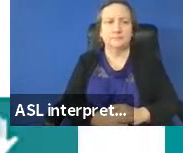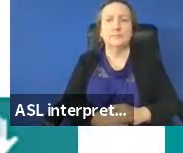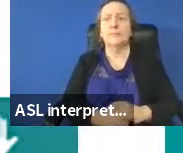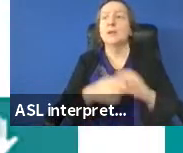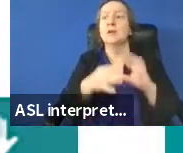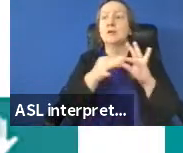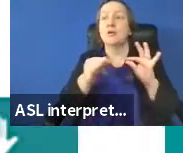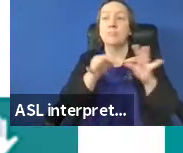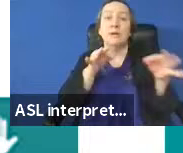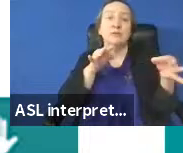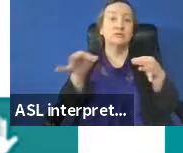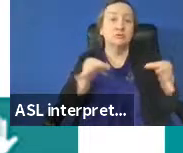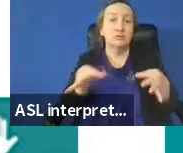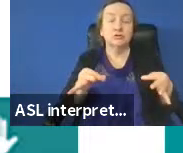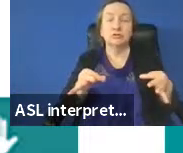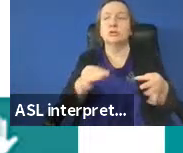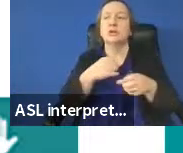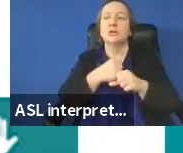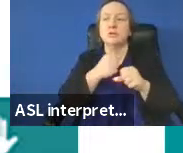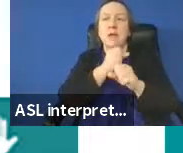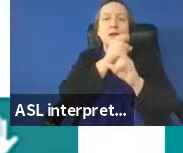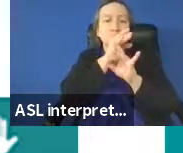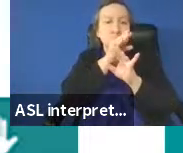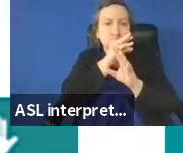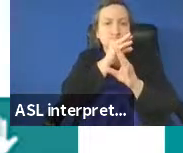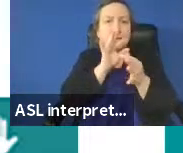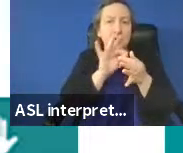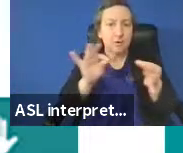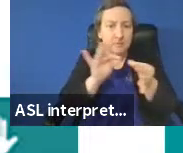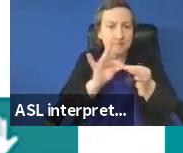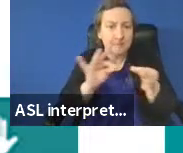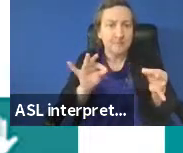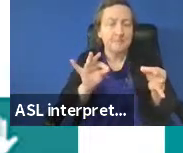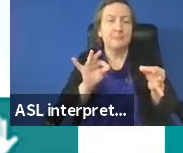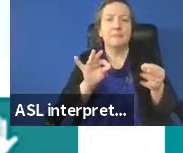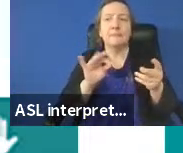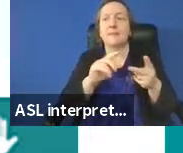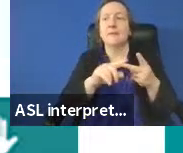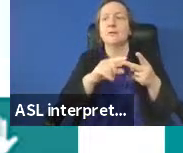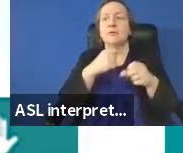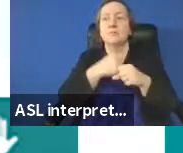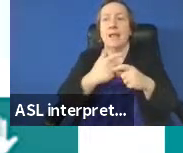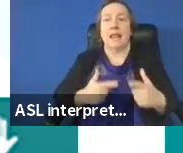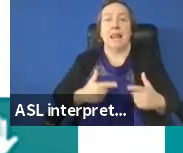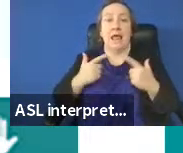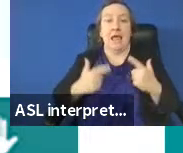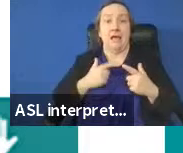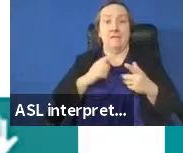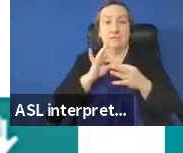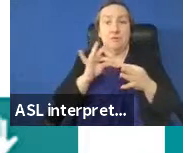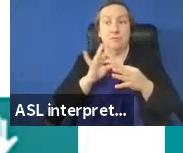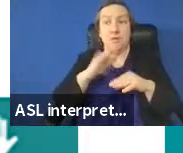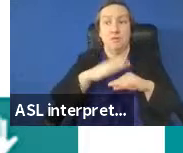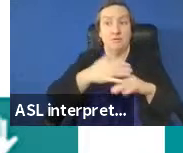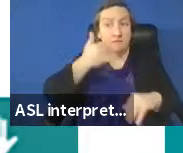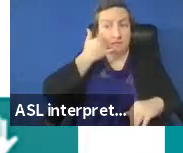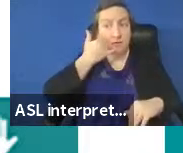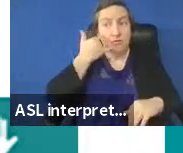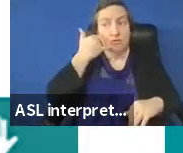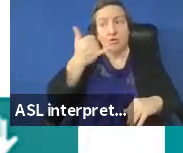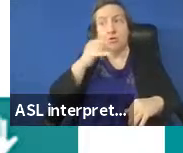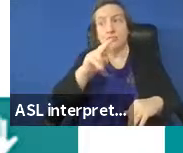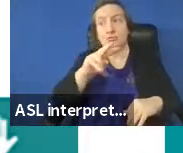Comment instructions: to make a verbal comment, to make a live comment via phone, dial